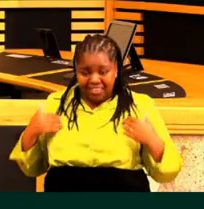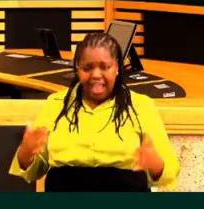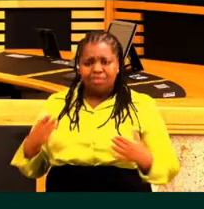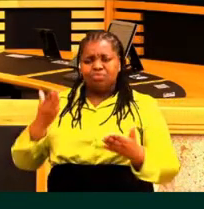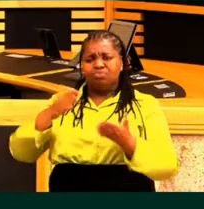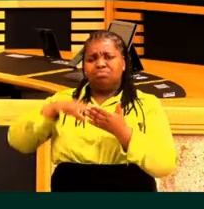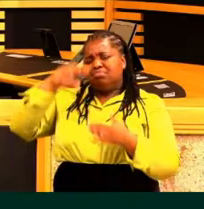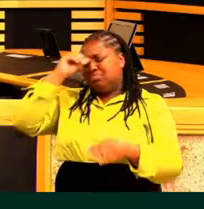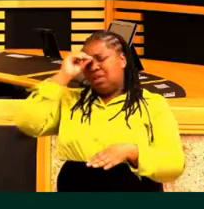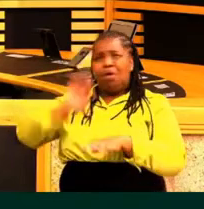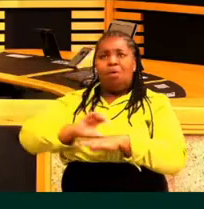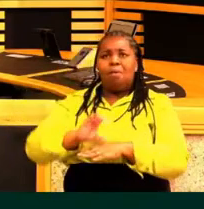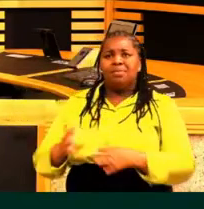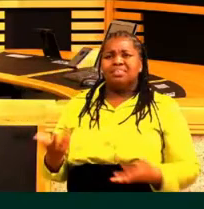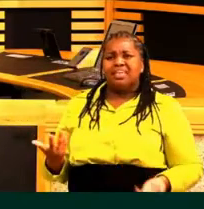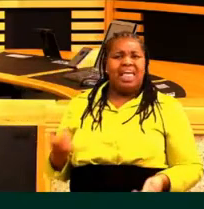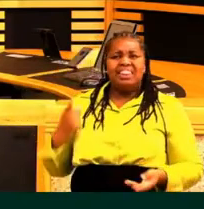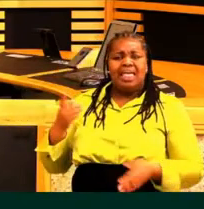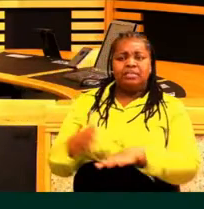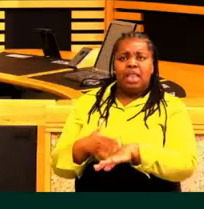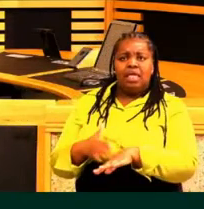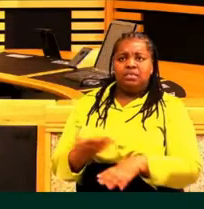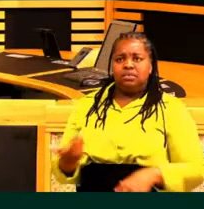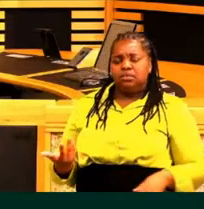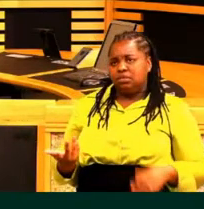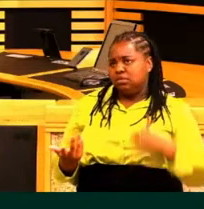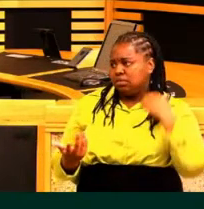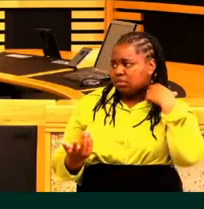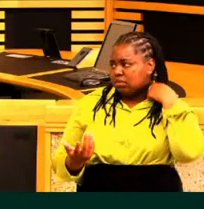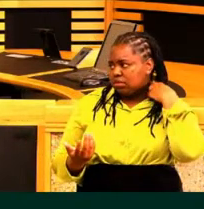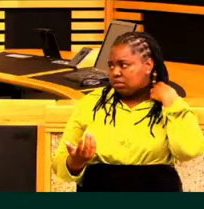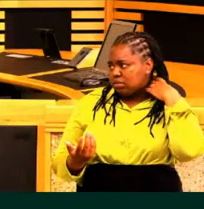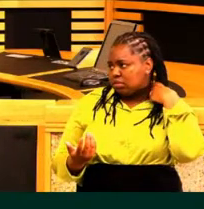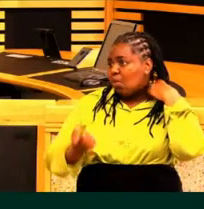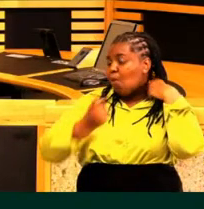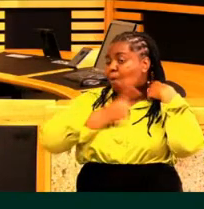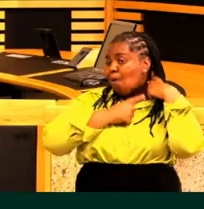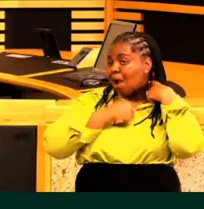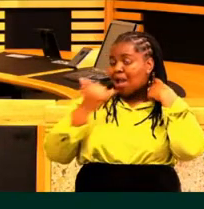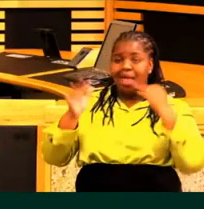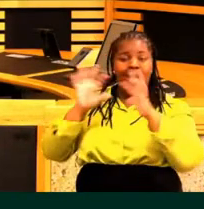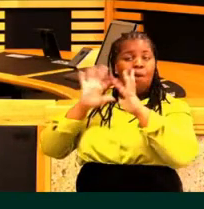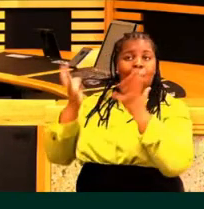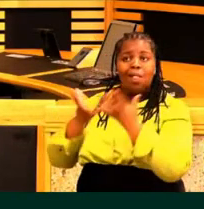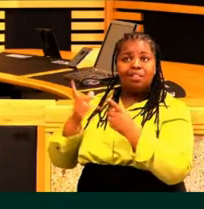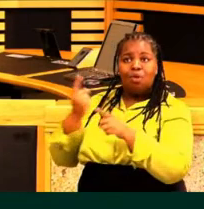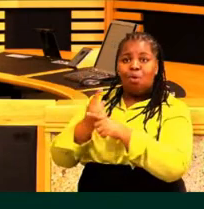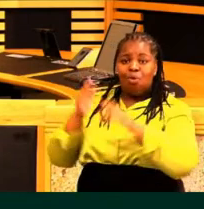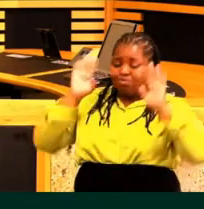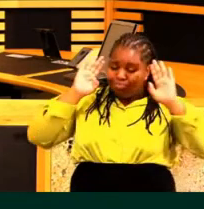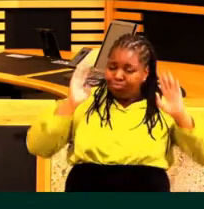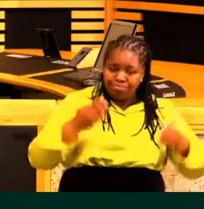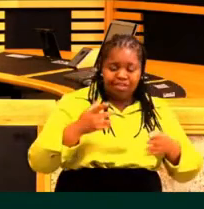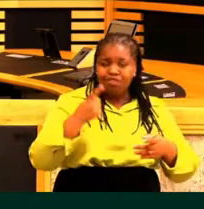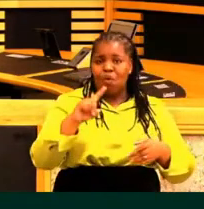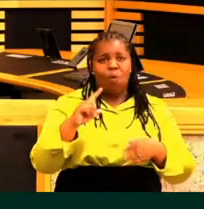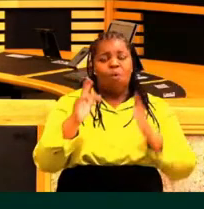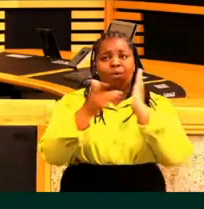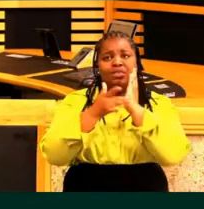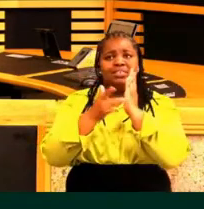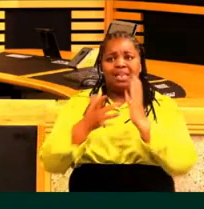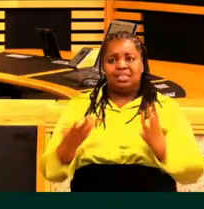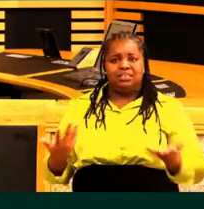thinking I'll compete in in a world that's so digitally Advanced if it hasn't been introduced at a grassroot level right